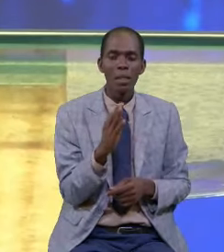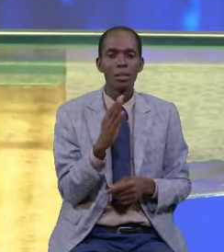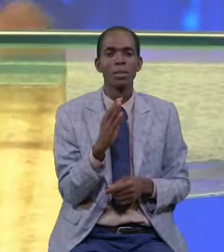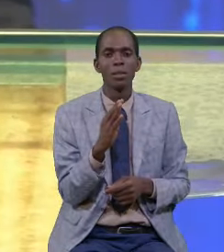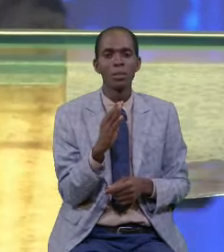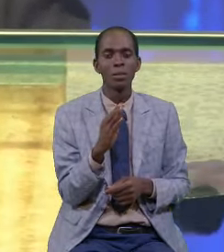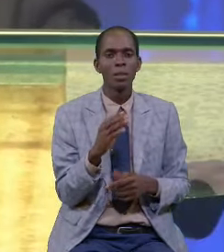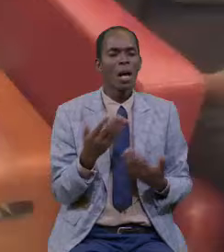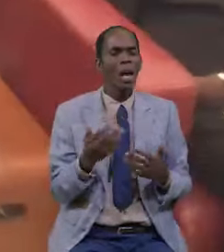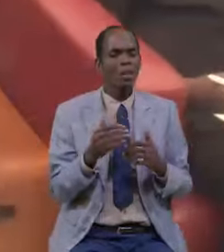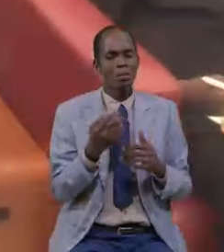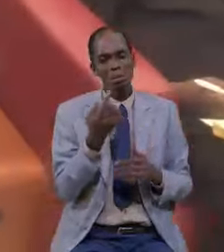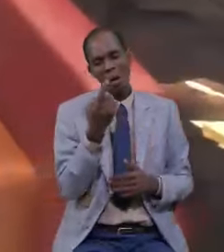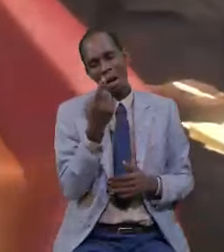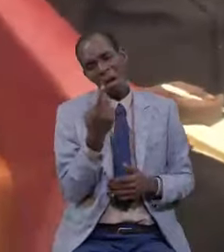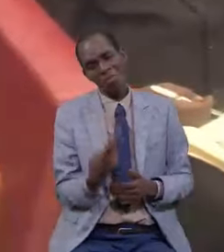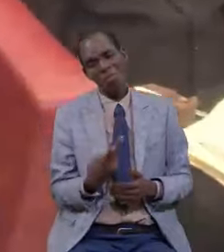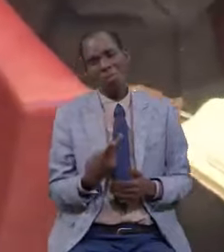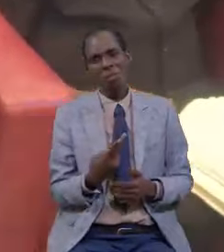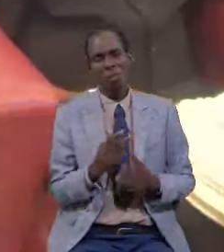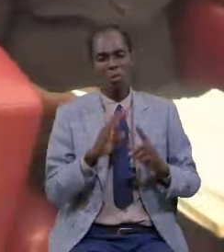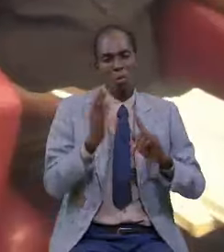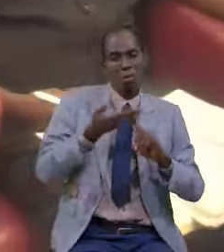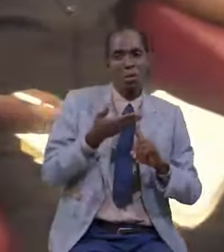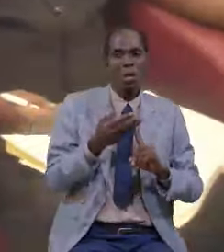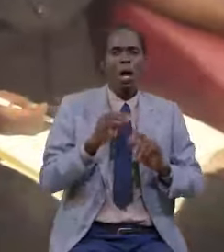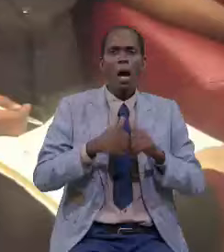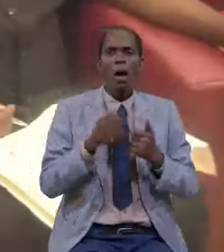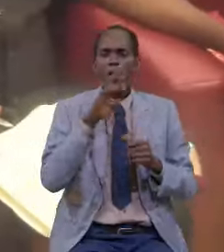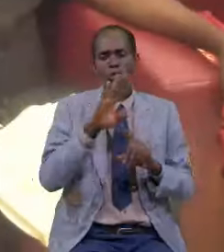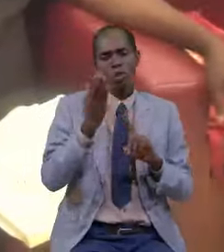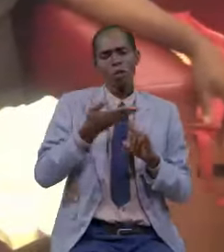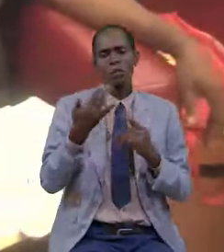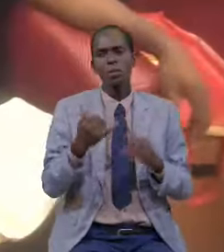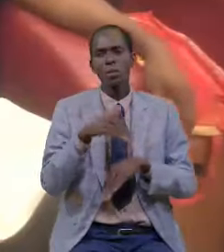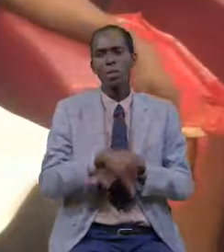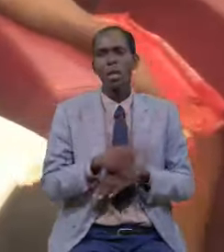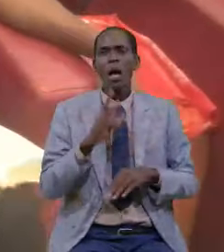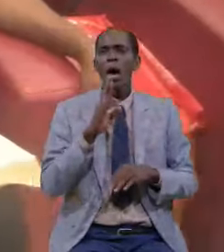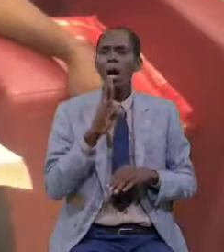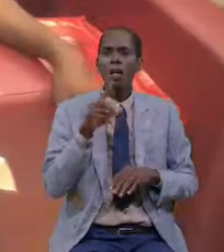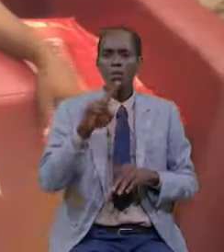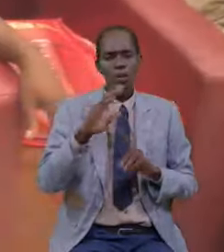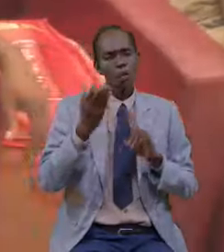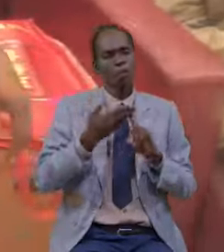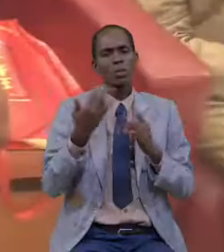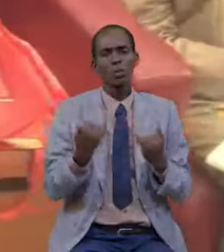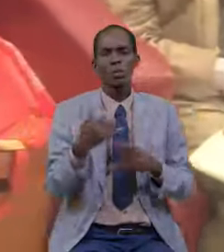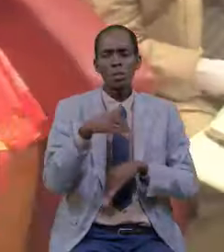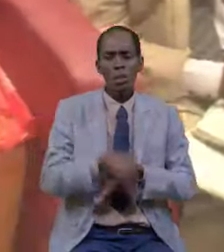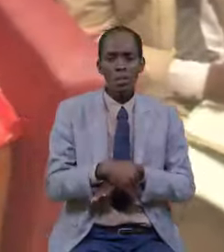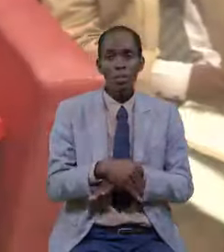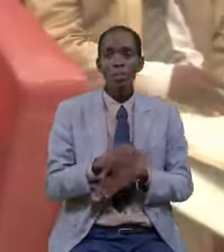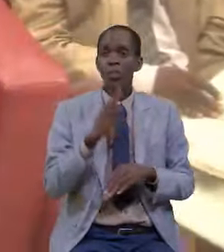persuaded? How are you persuaded tonight? I said, how are you persuaded tonight? It says, be